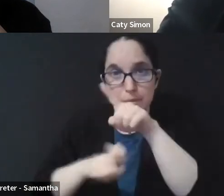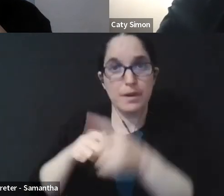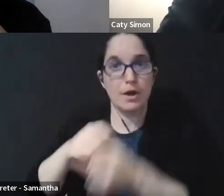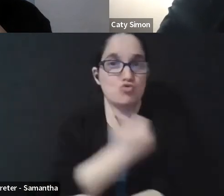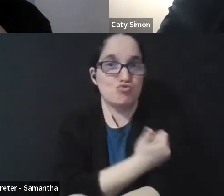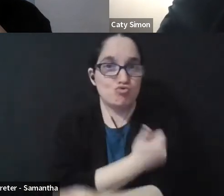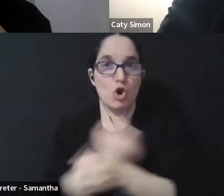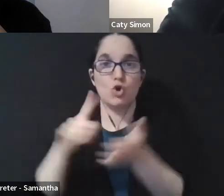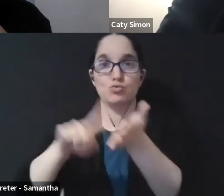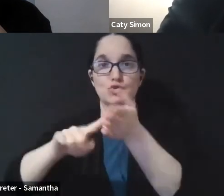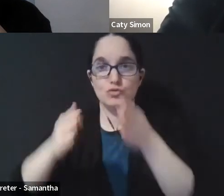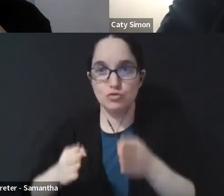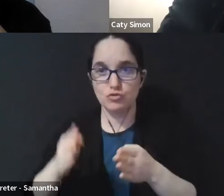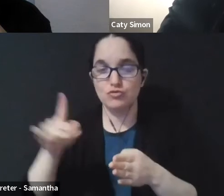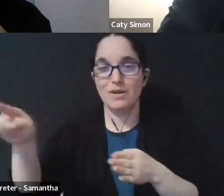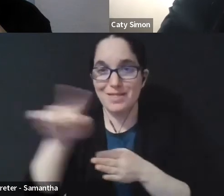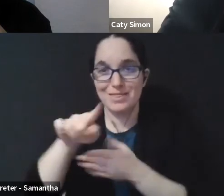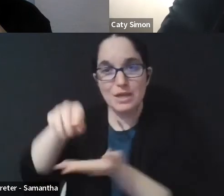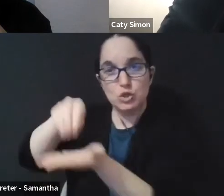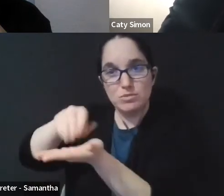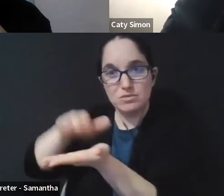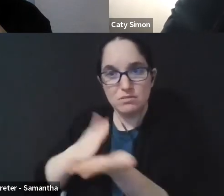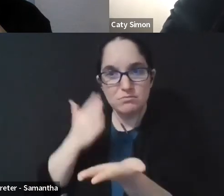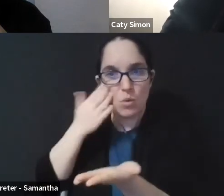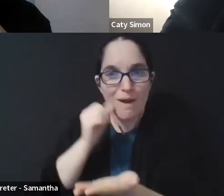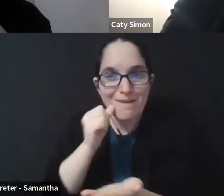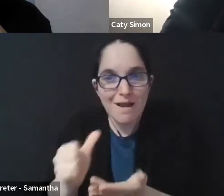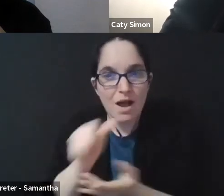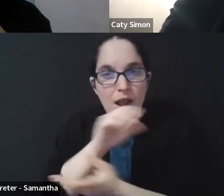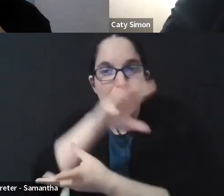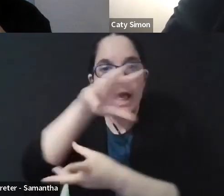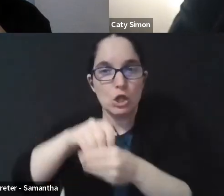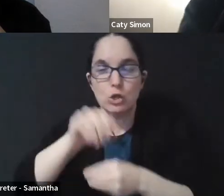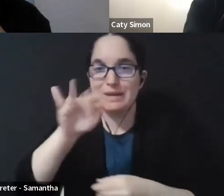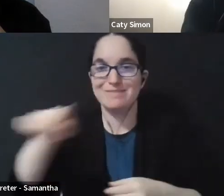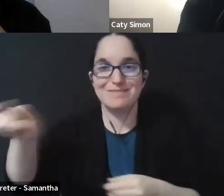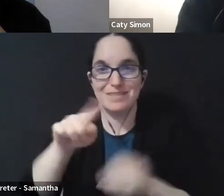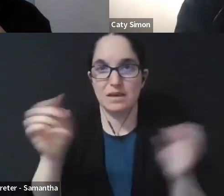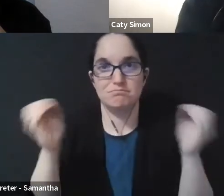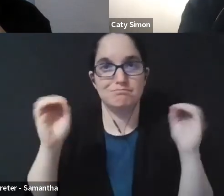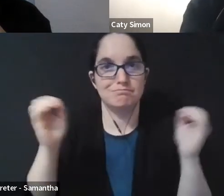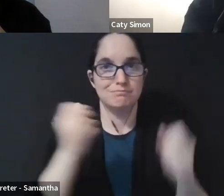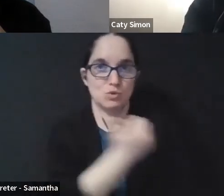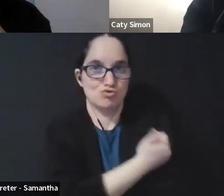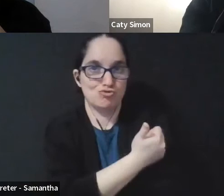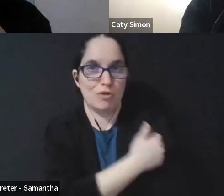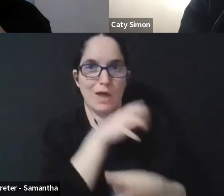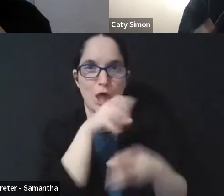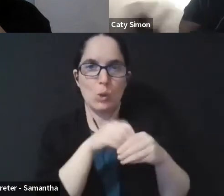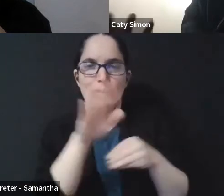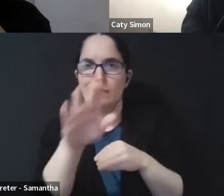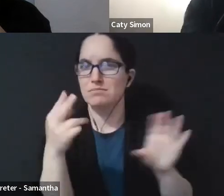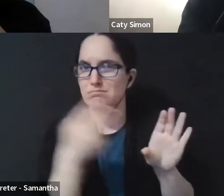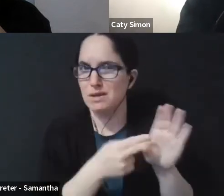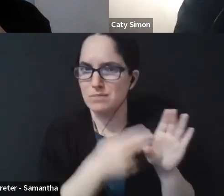voluntarily put down why a particular study didn't include participation from people who use drugs as part of its limitations. But I'm interested in what